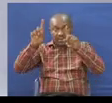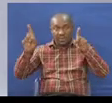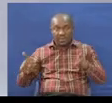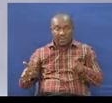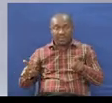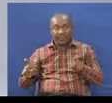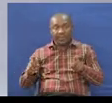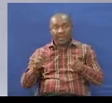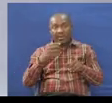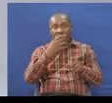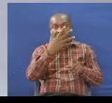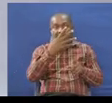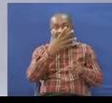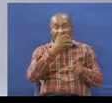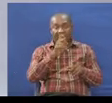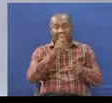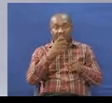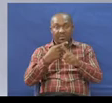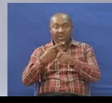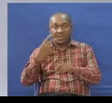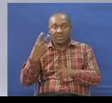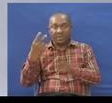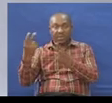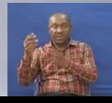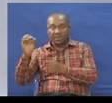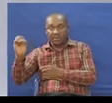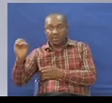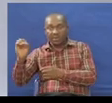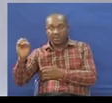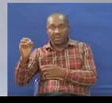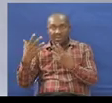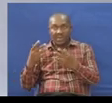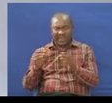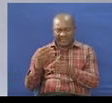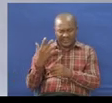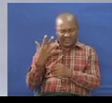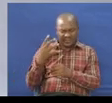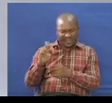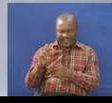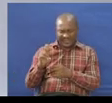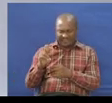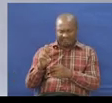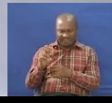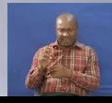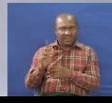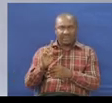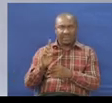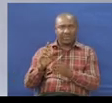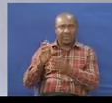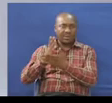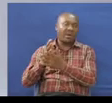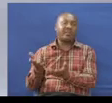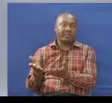Here you remain with 5x as it is, plus 2 is equal to 0. But in most cases, this one is not written there.